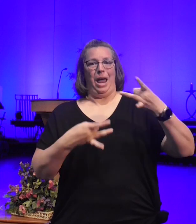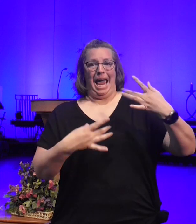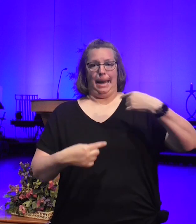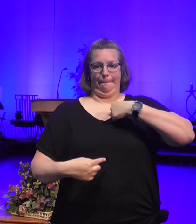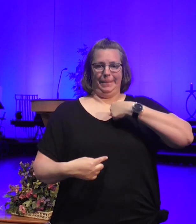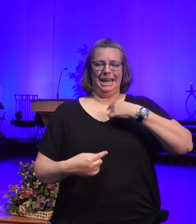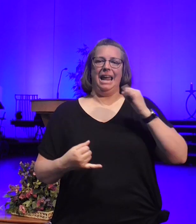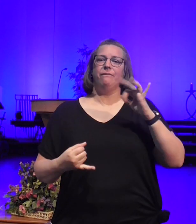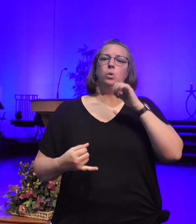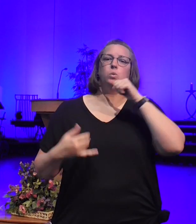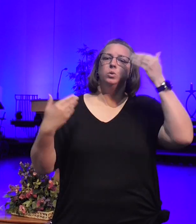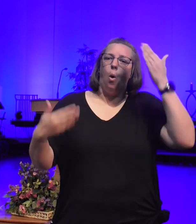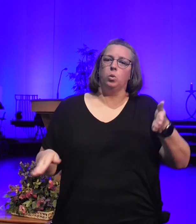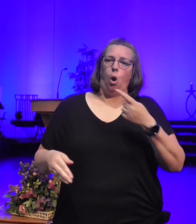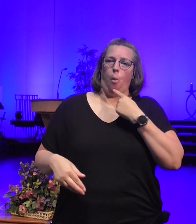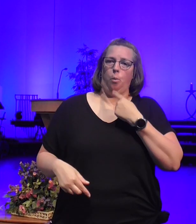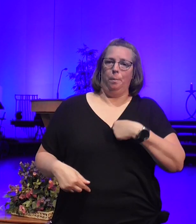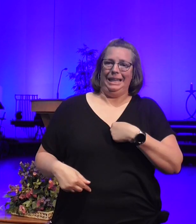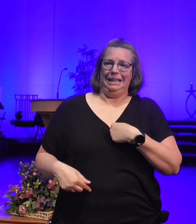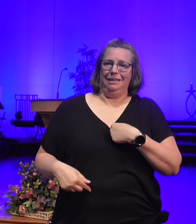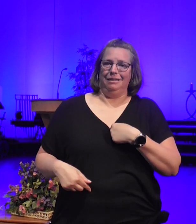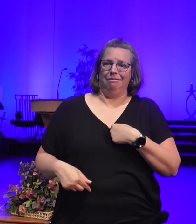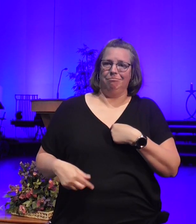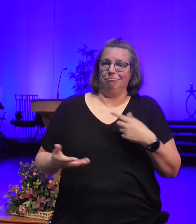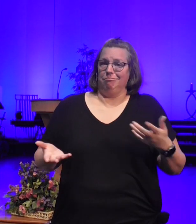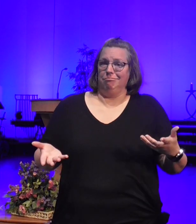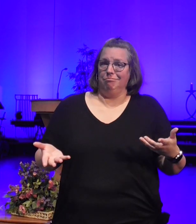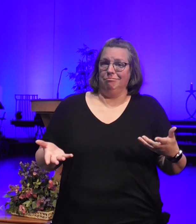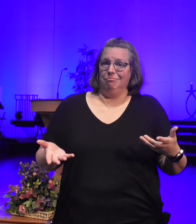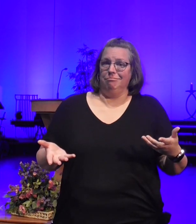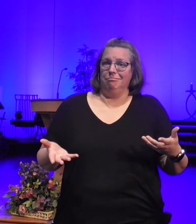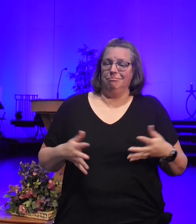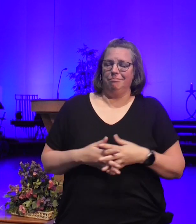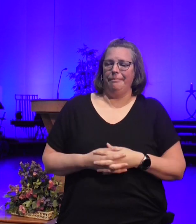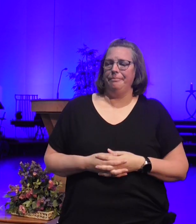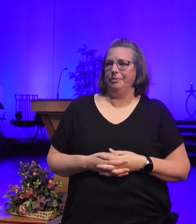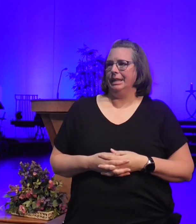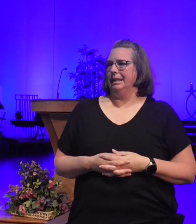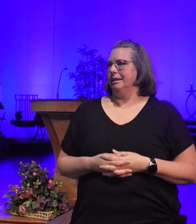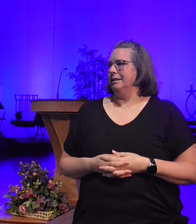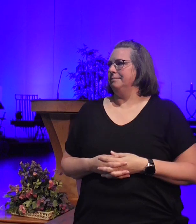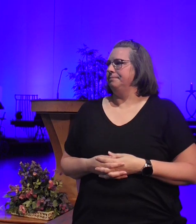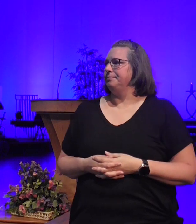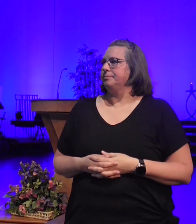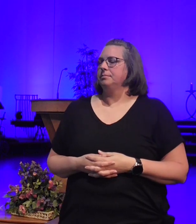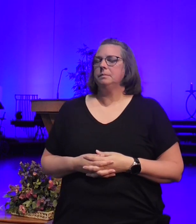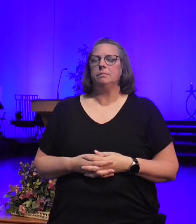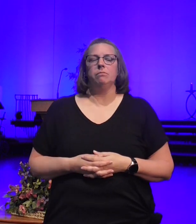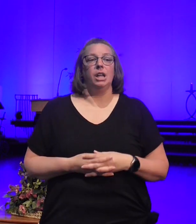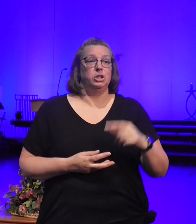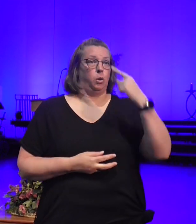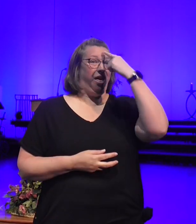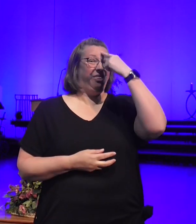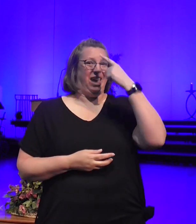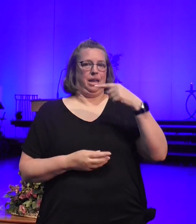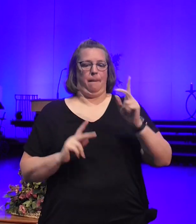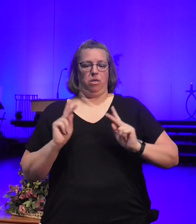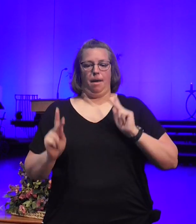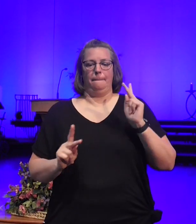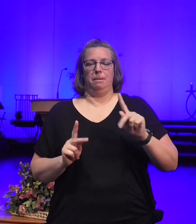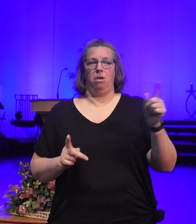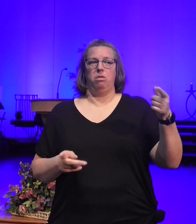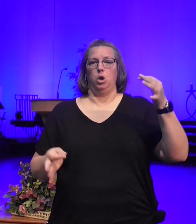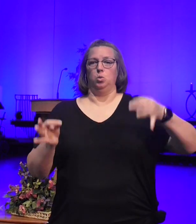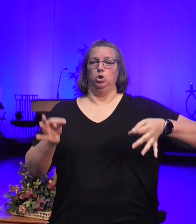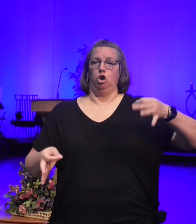And I really invite us to consider that when it comes to belonging. As you think about the people right now that you judge in various